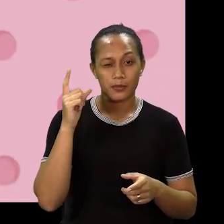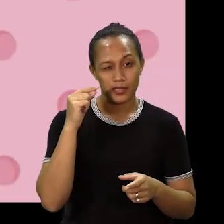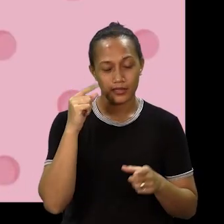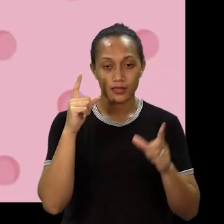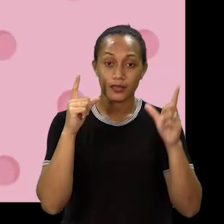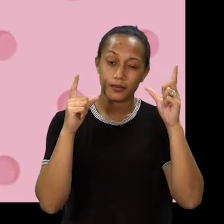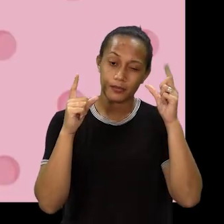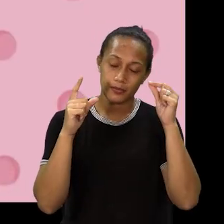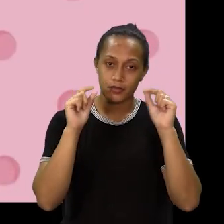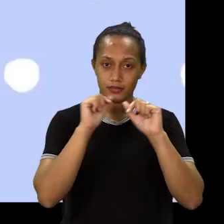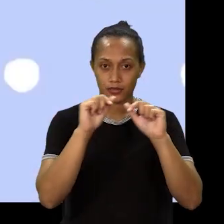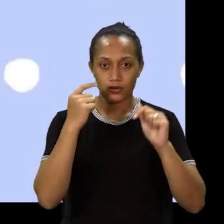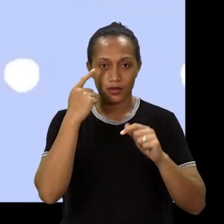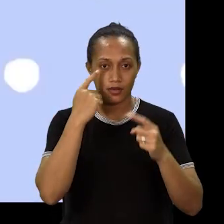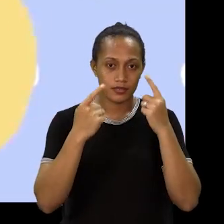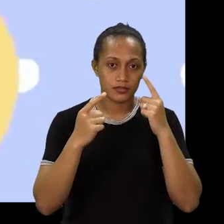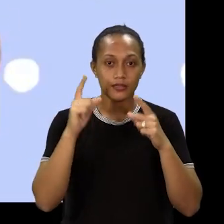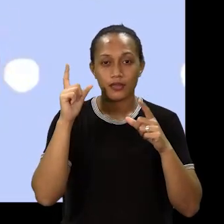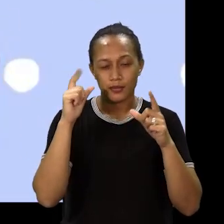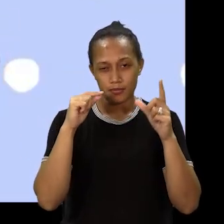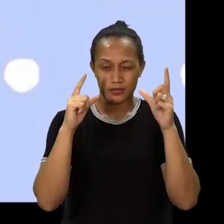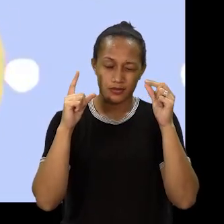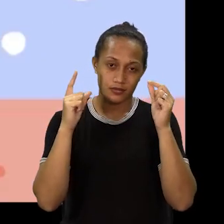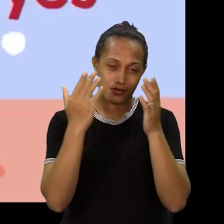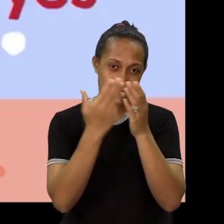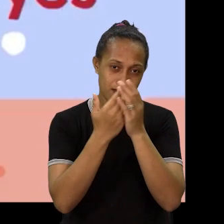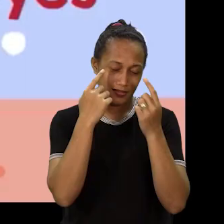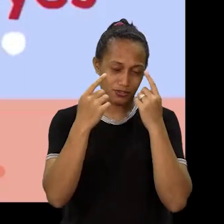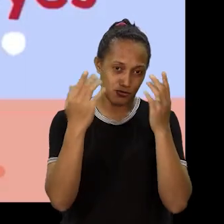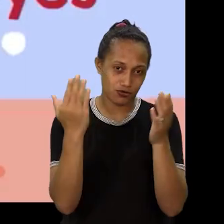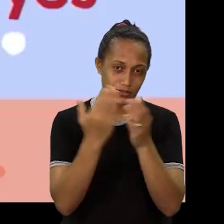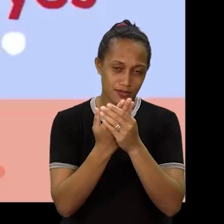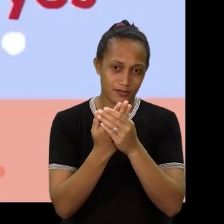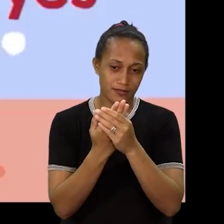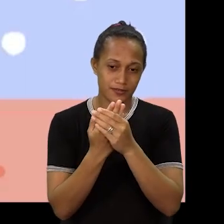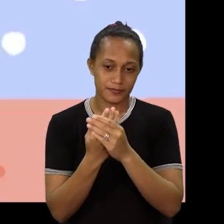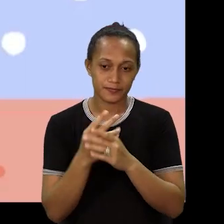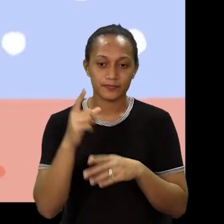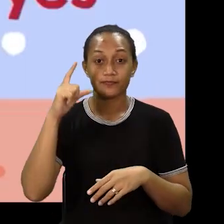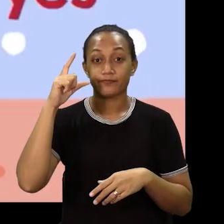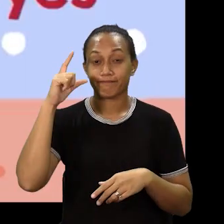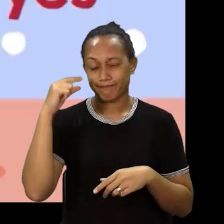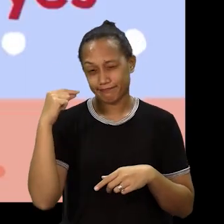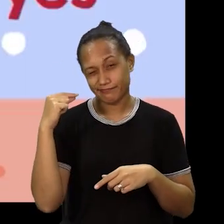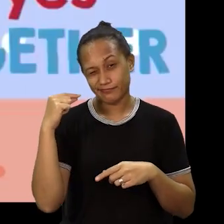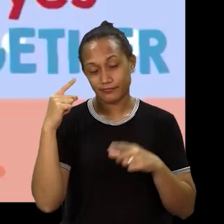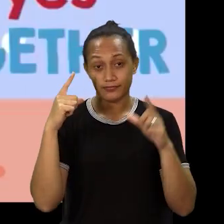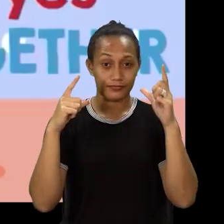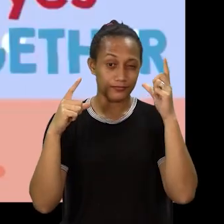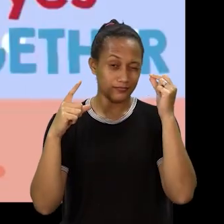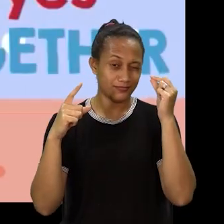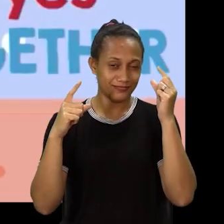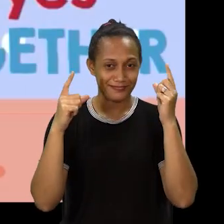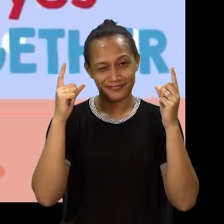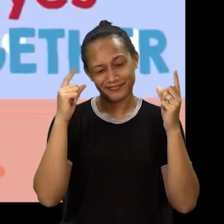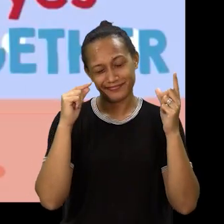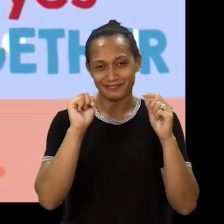our eyes. Blink, blink, blink your eyes. Blink your eyes